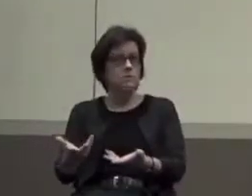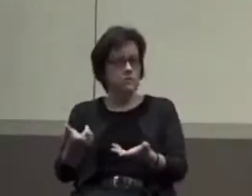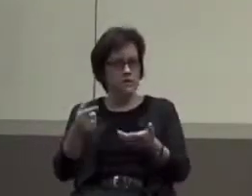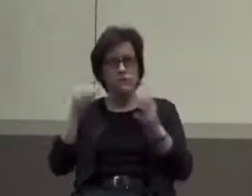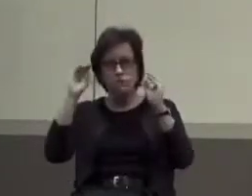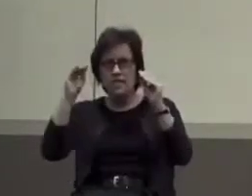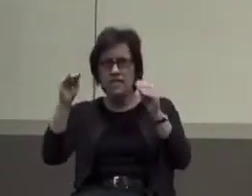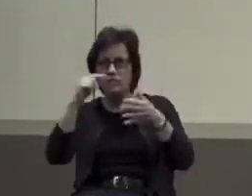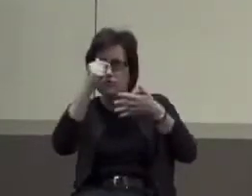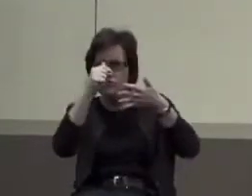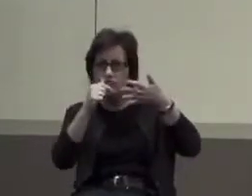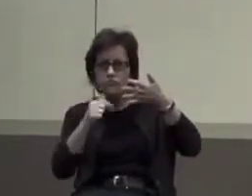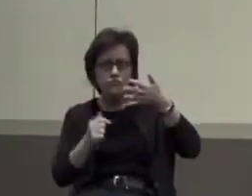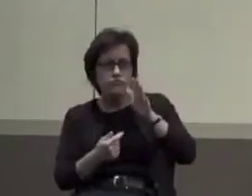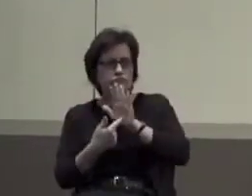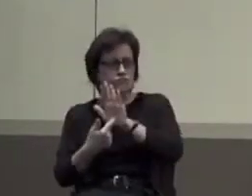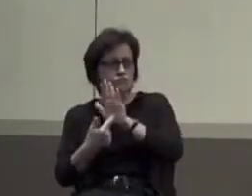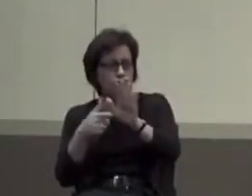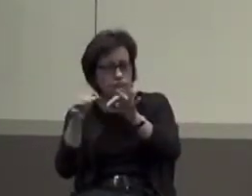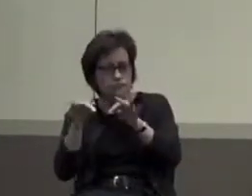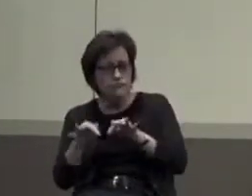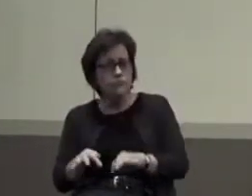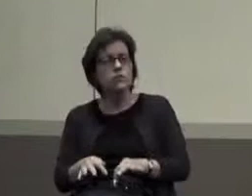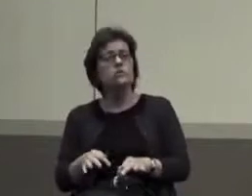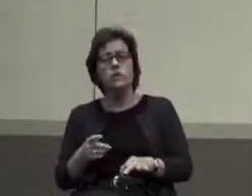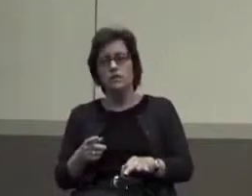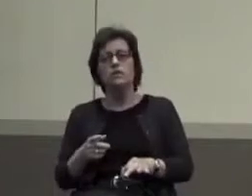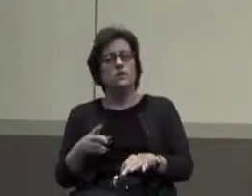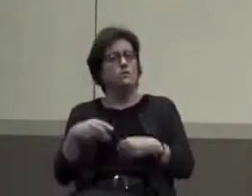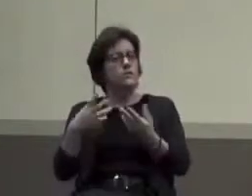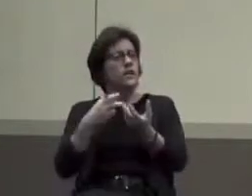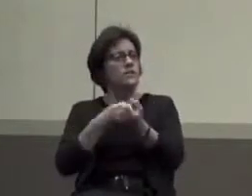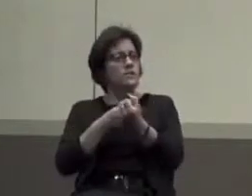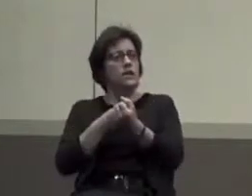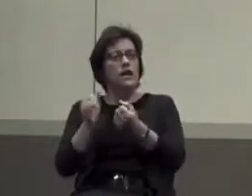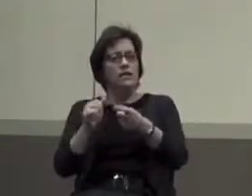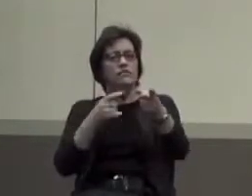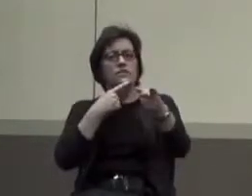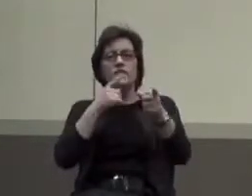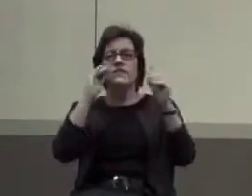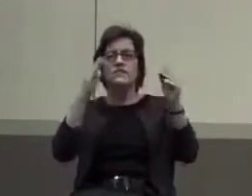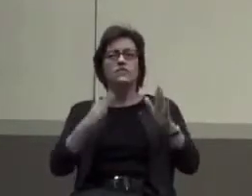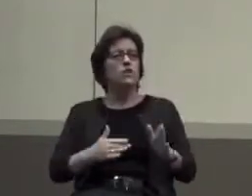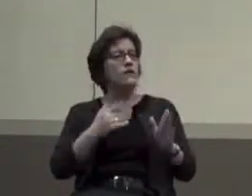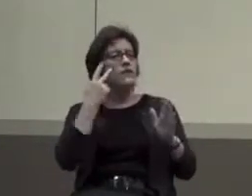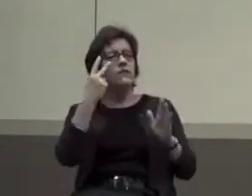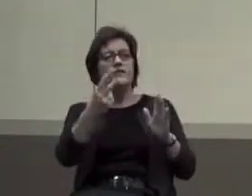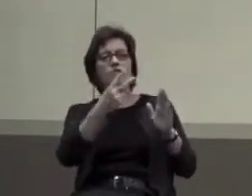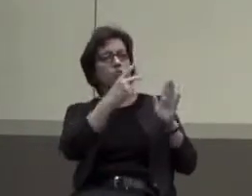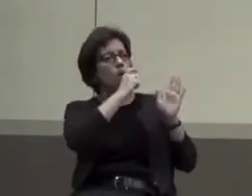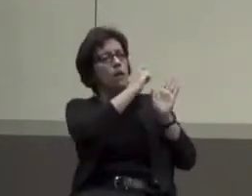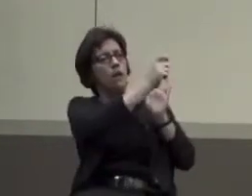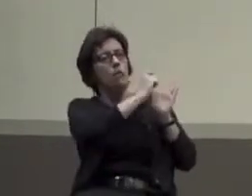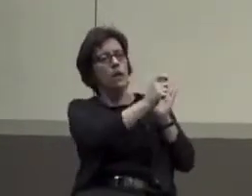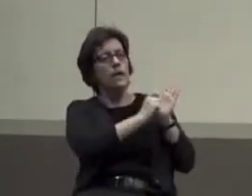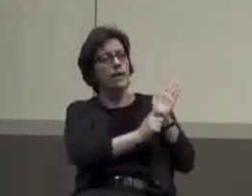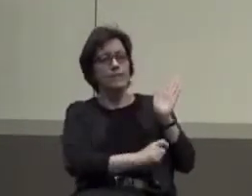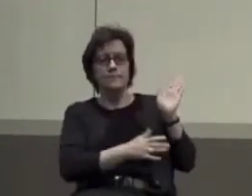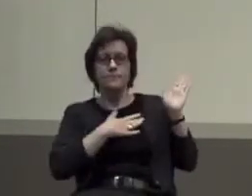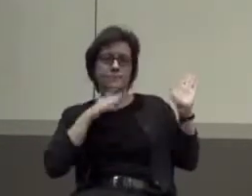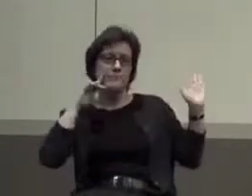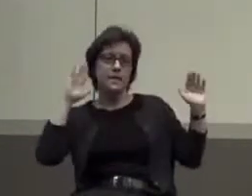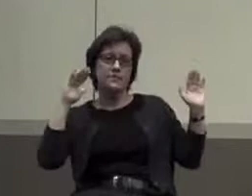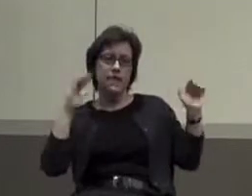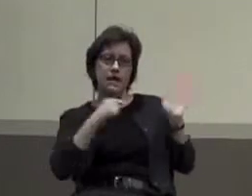So providing supports too. So like you said, the teacher has the visual of what she expects. That's providing a visual